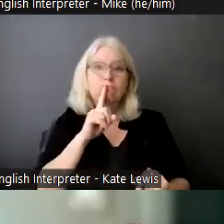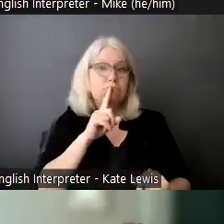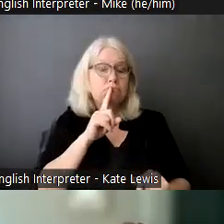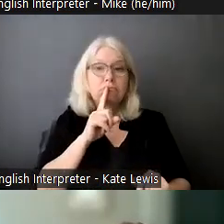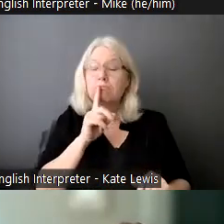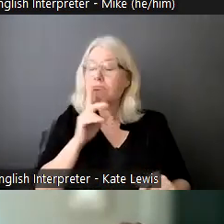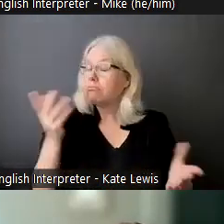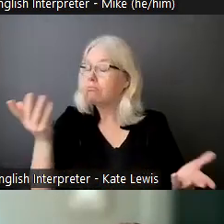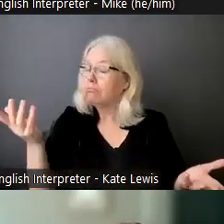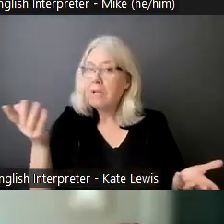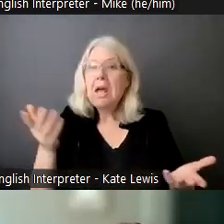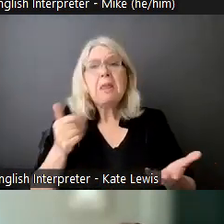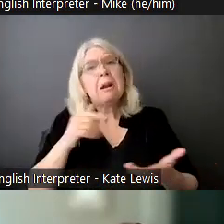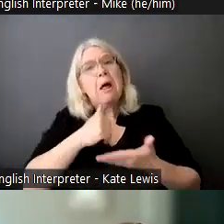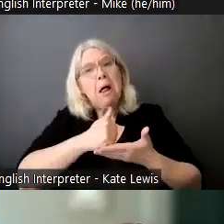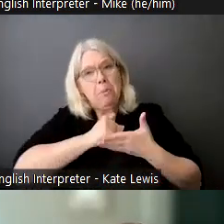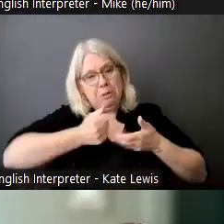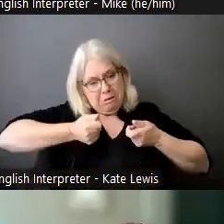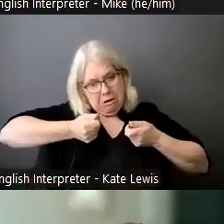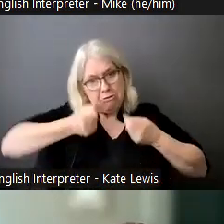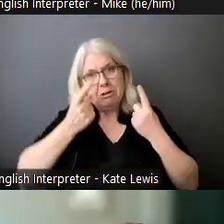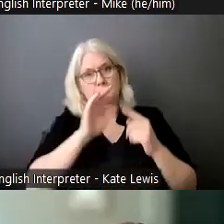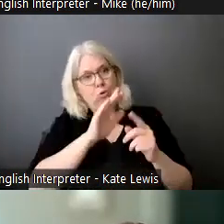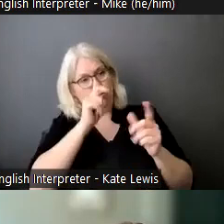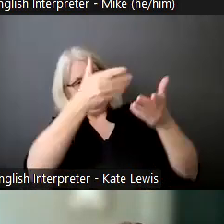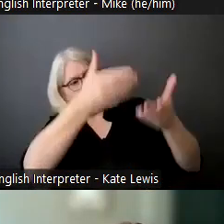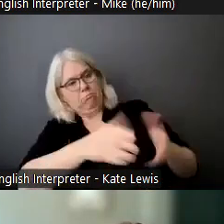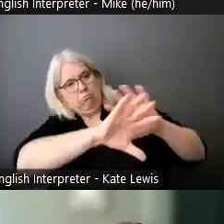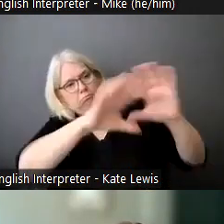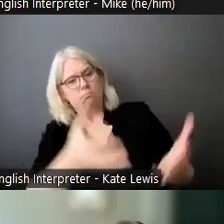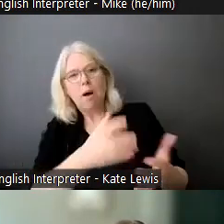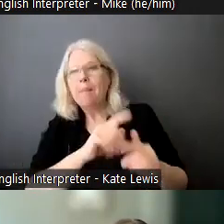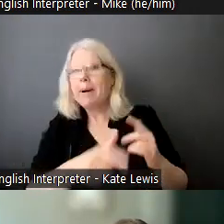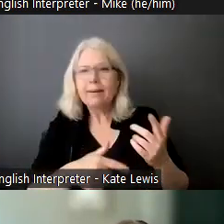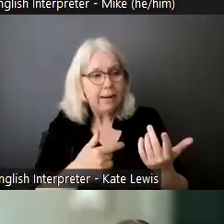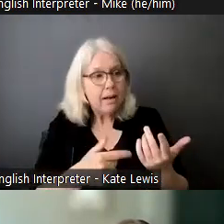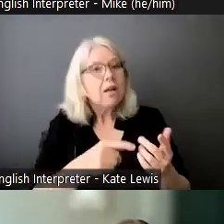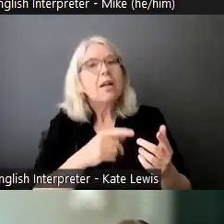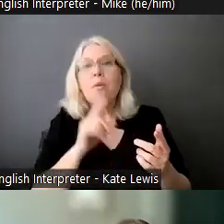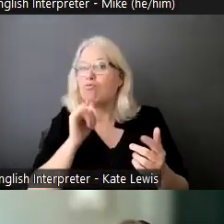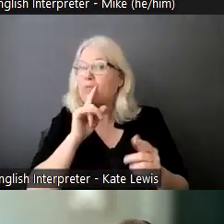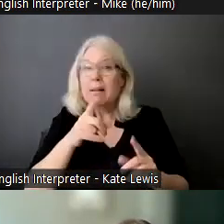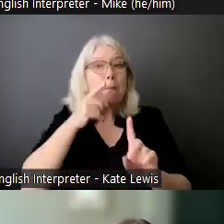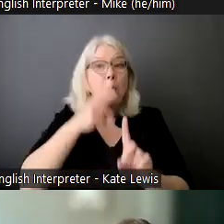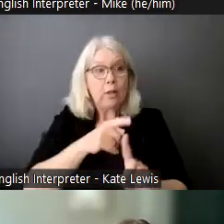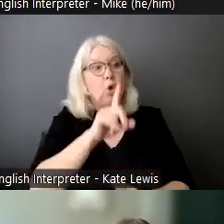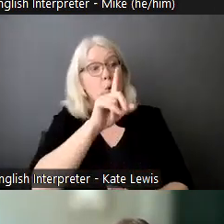puzzle, but it's not the test. The test is, does the person have the ability to understand? The